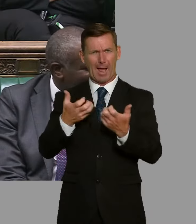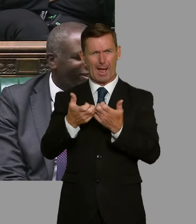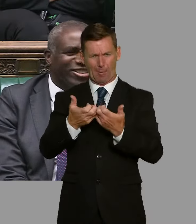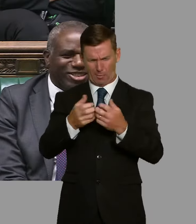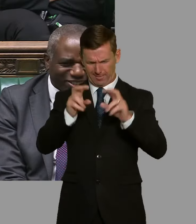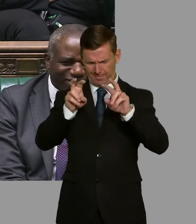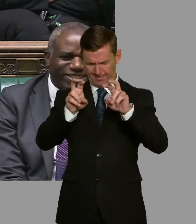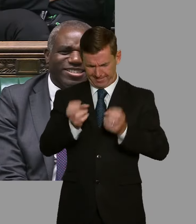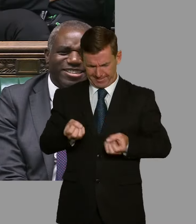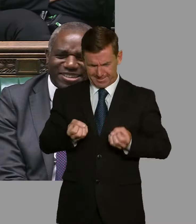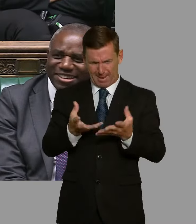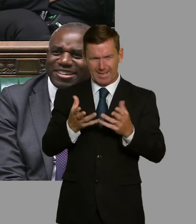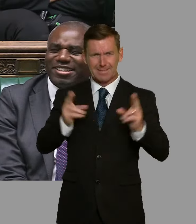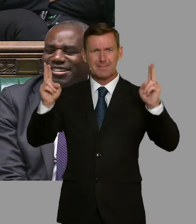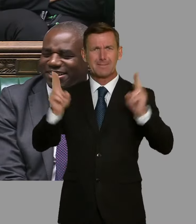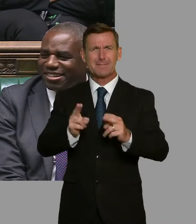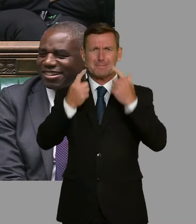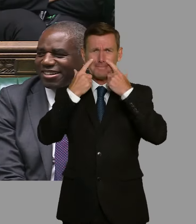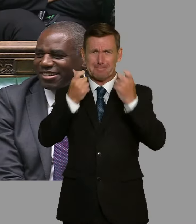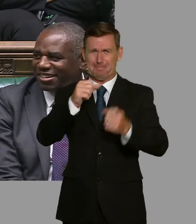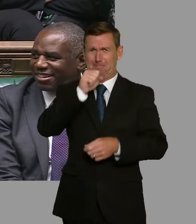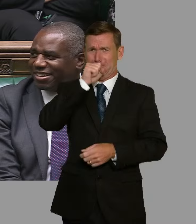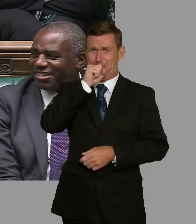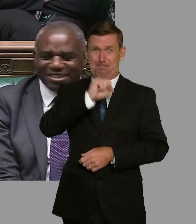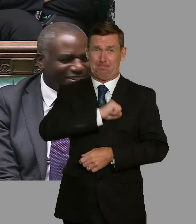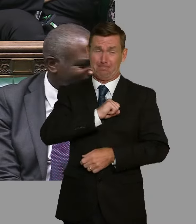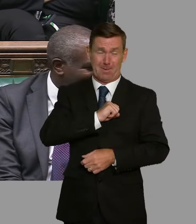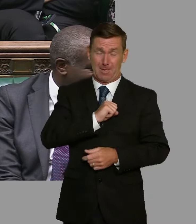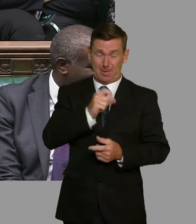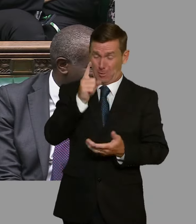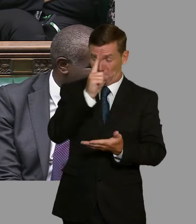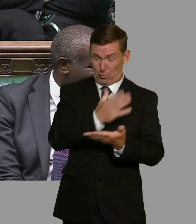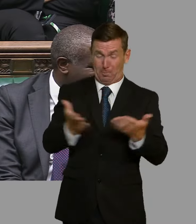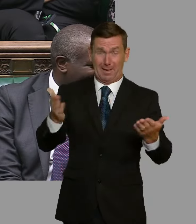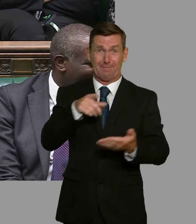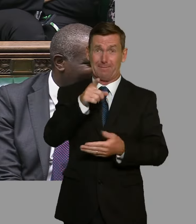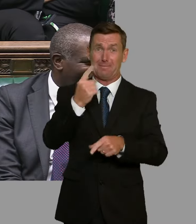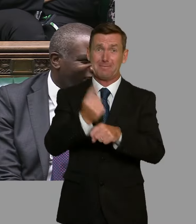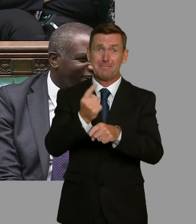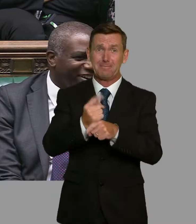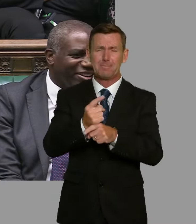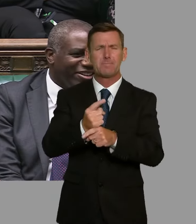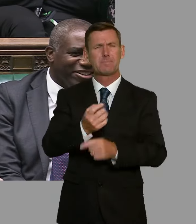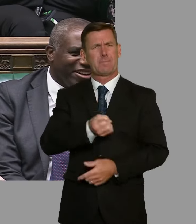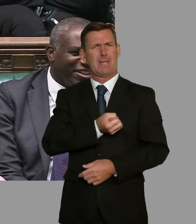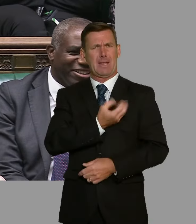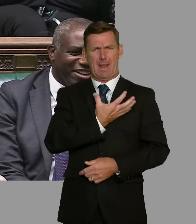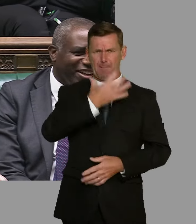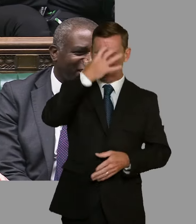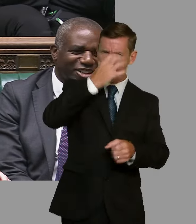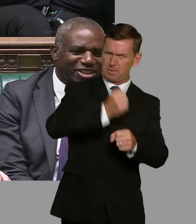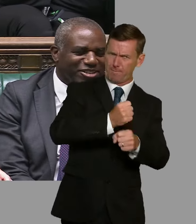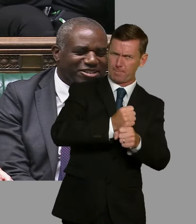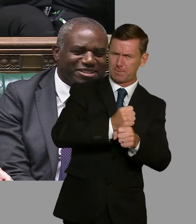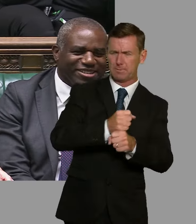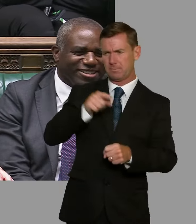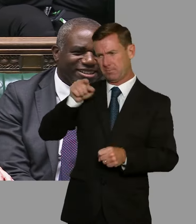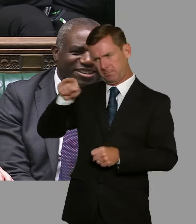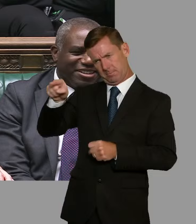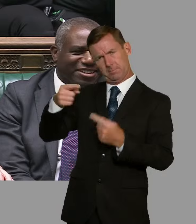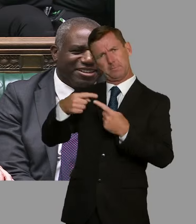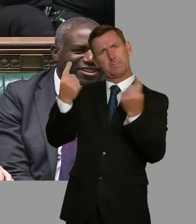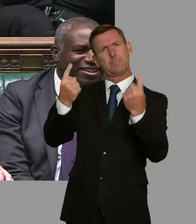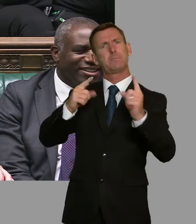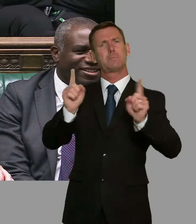the difference between the Labour government and the parties opposite Reform is we believe in properly costing